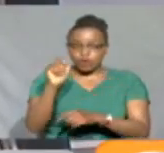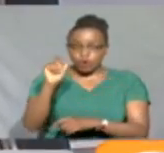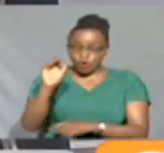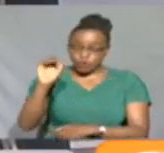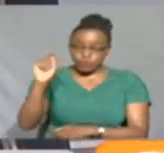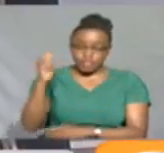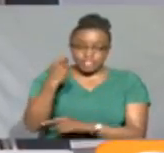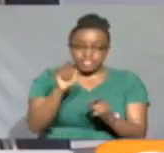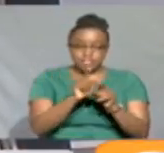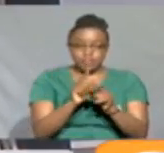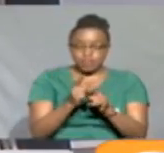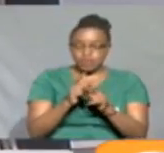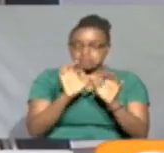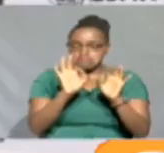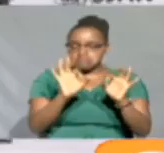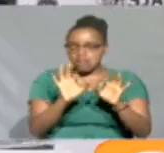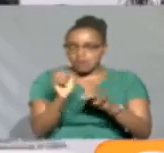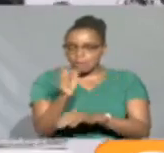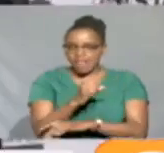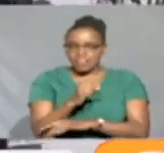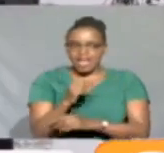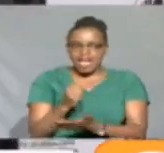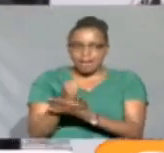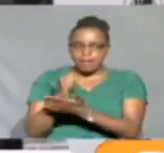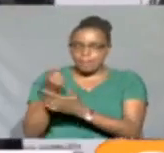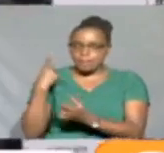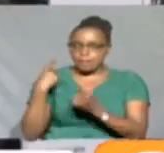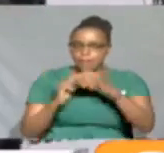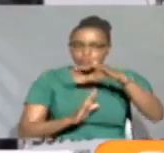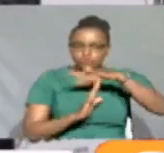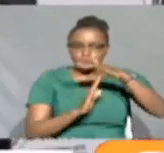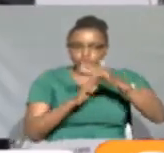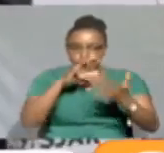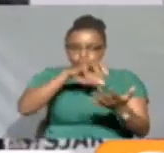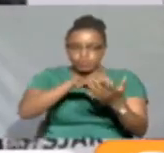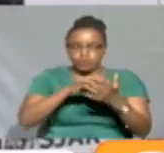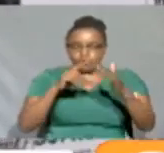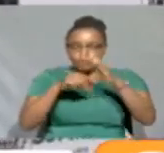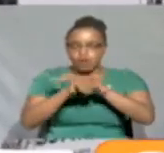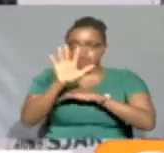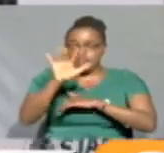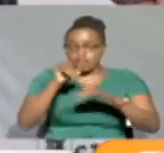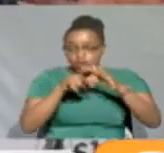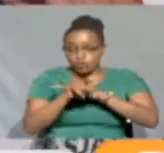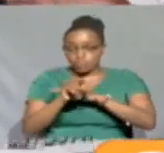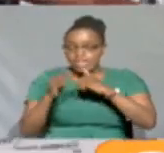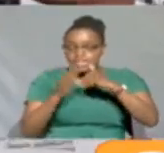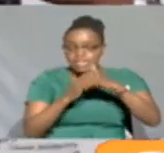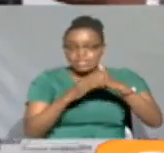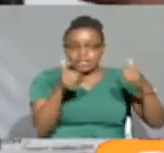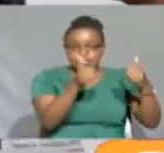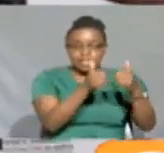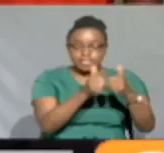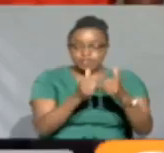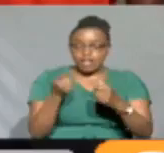Chetambe's scintillating form during the month helped Zoo maintain top-flight status by scoring 5 goals in 9 matches